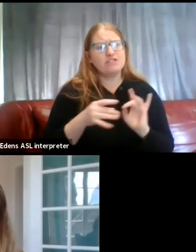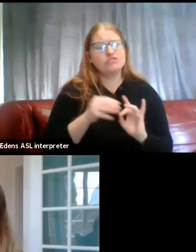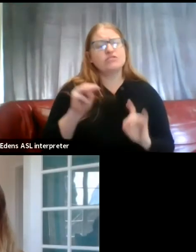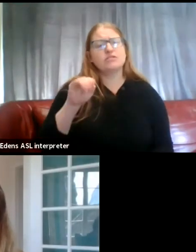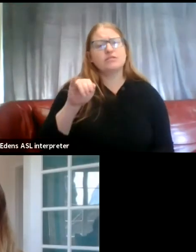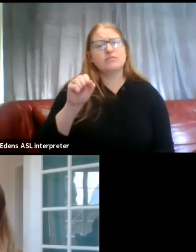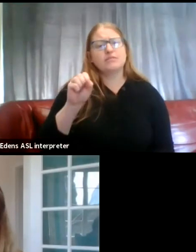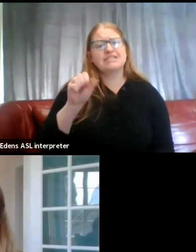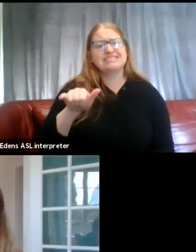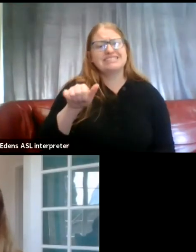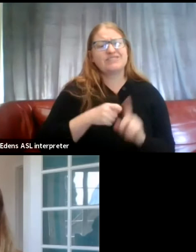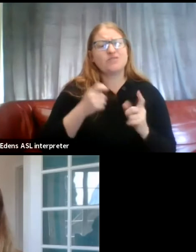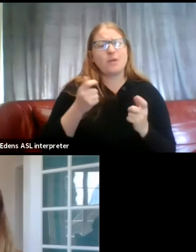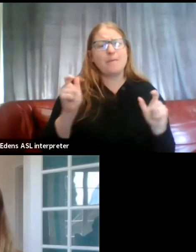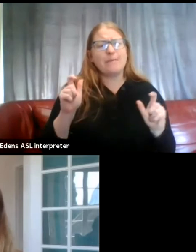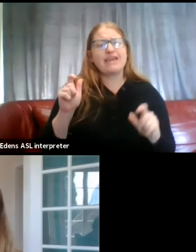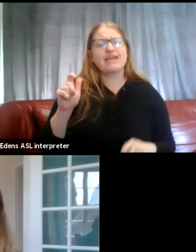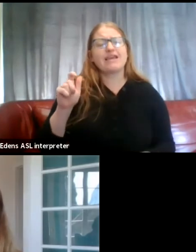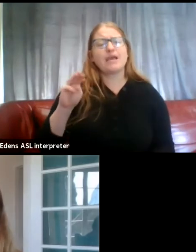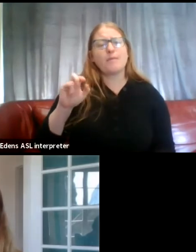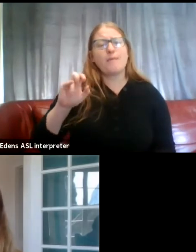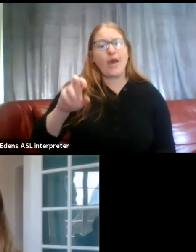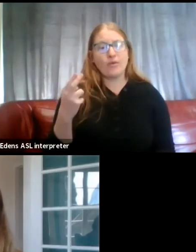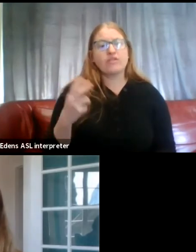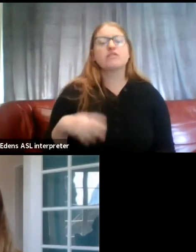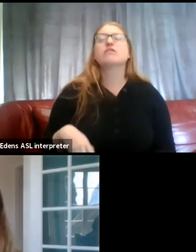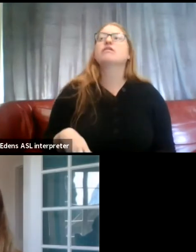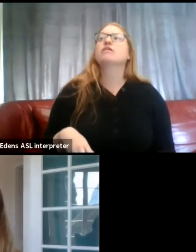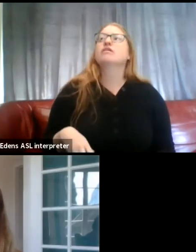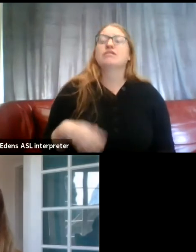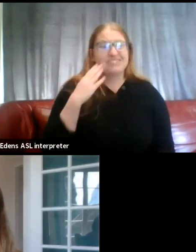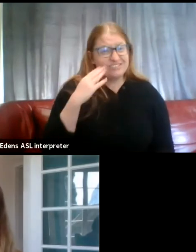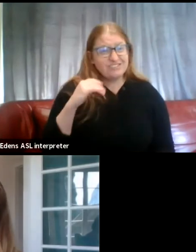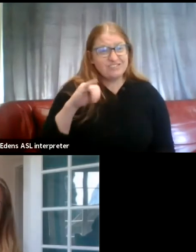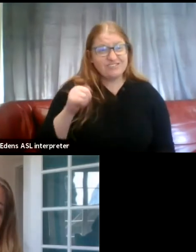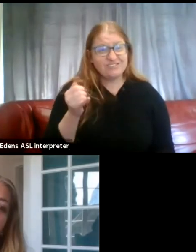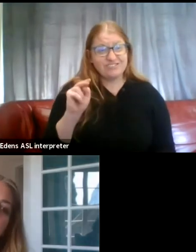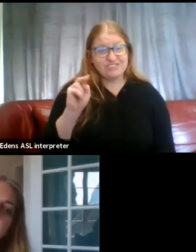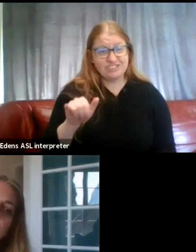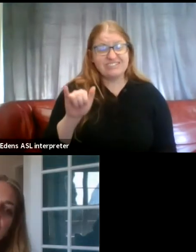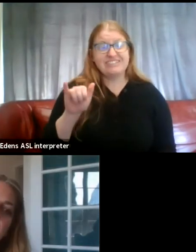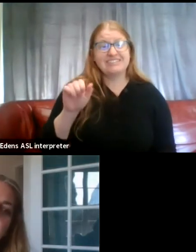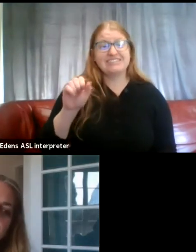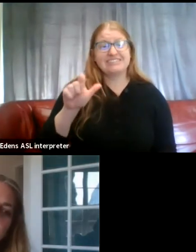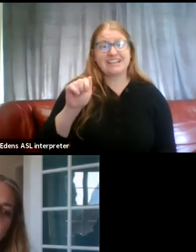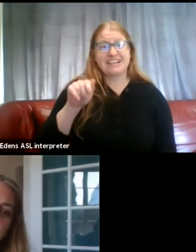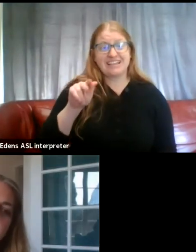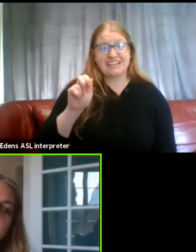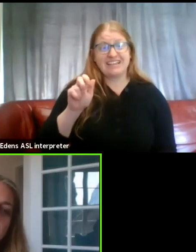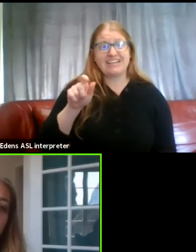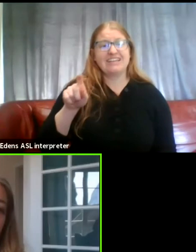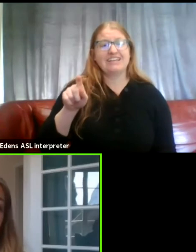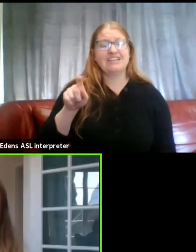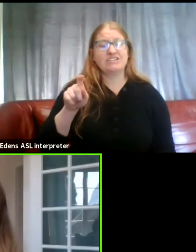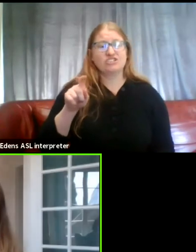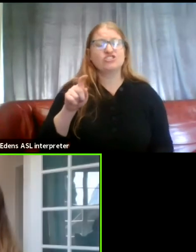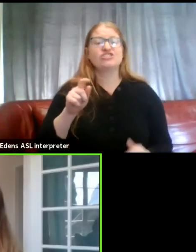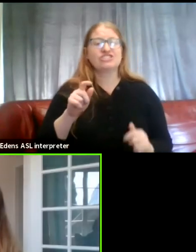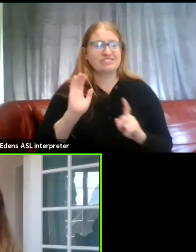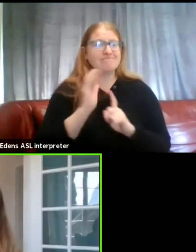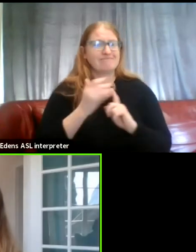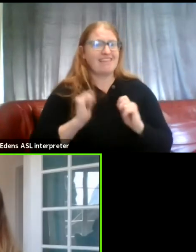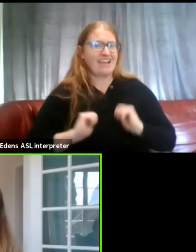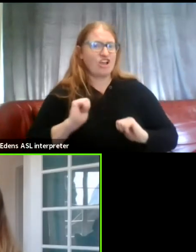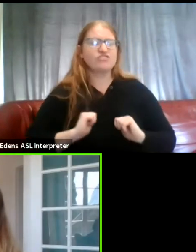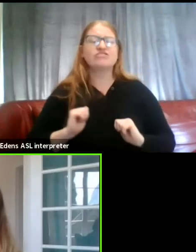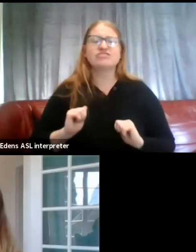Mouth because it's interesting because, I don't know, Jenny Slate plays the character and she just stepped down. Left, right? Yeah, there's a big